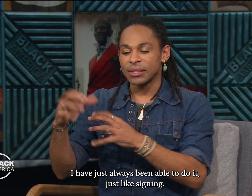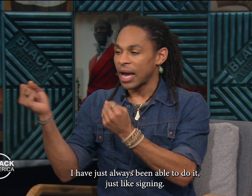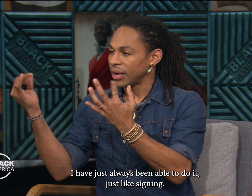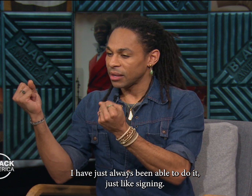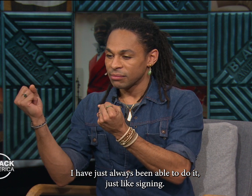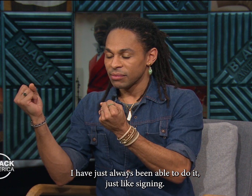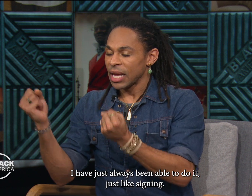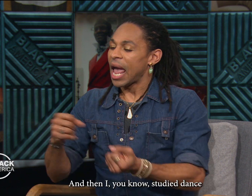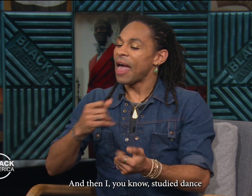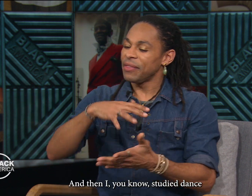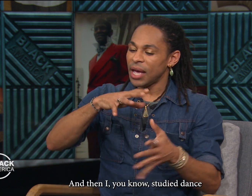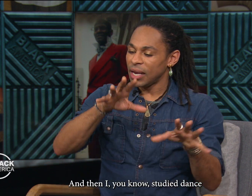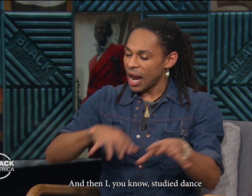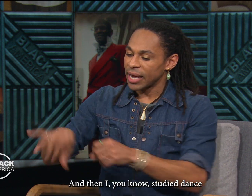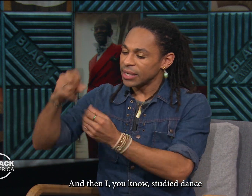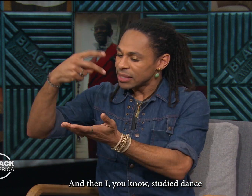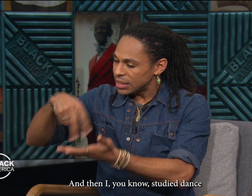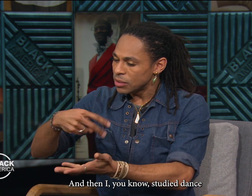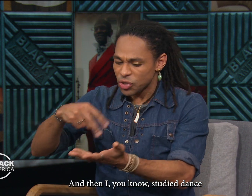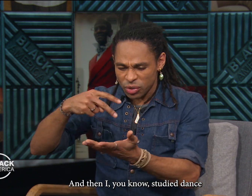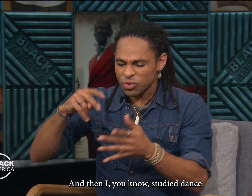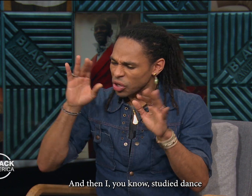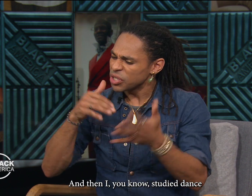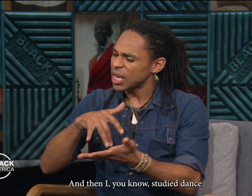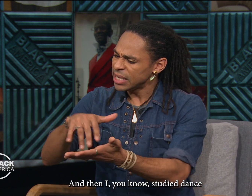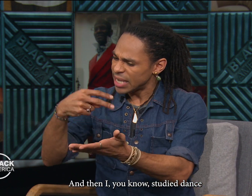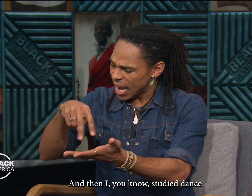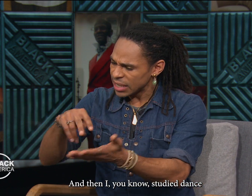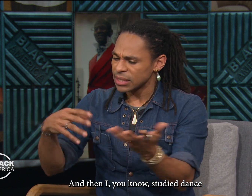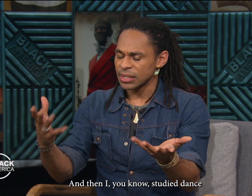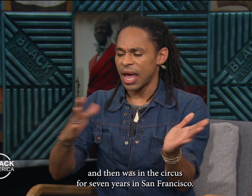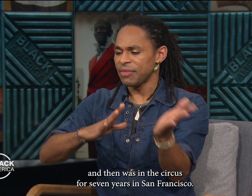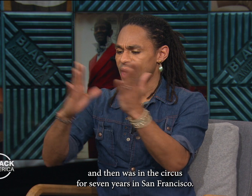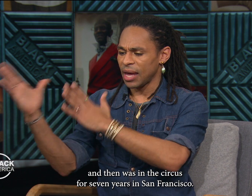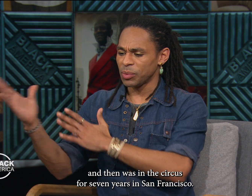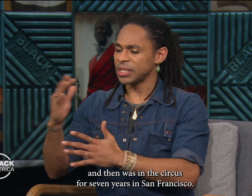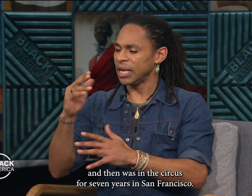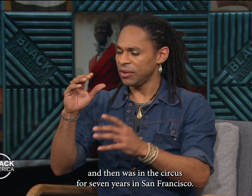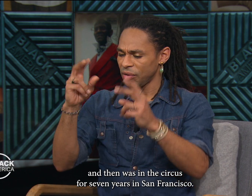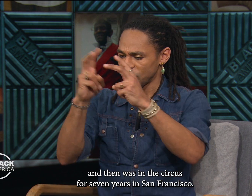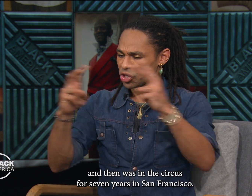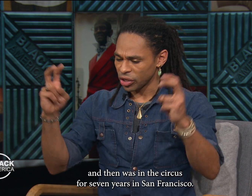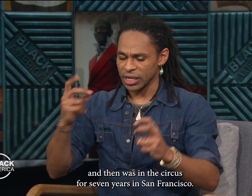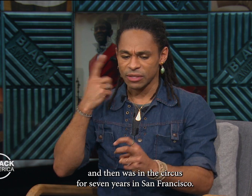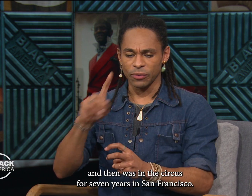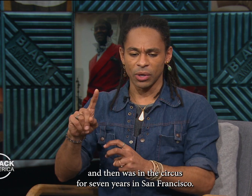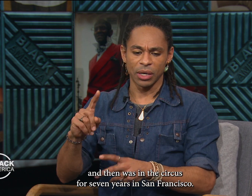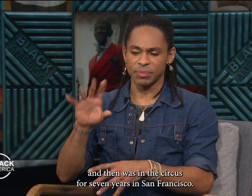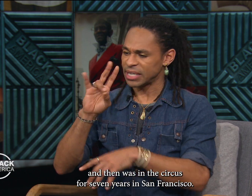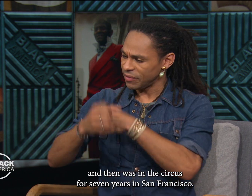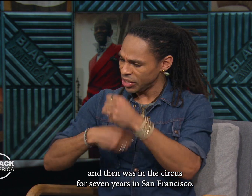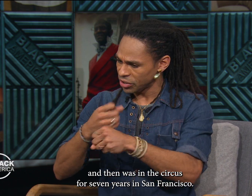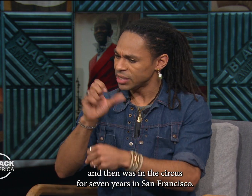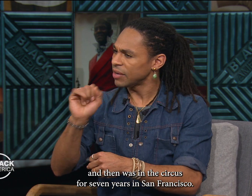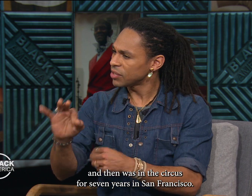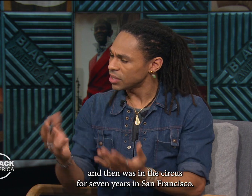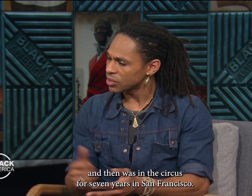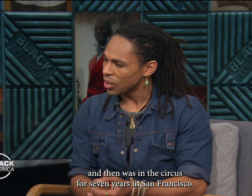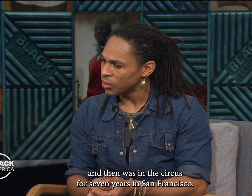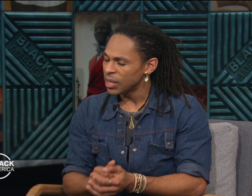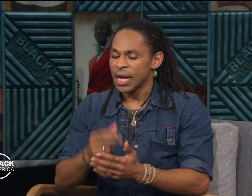Just like signing. And then I, studied dance and then was in the circus for 7 years